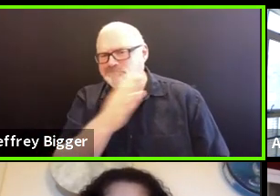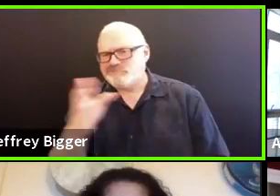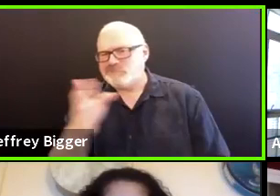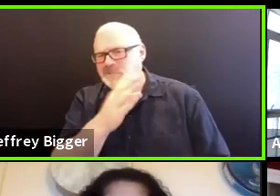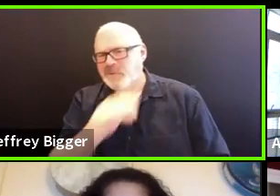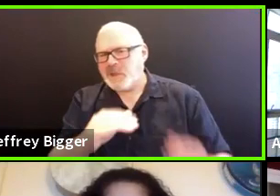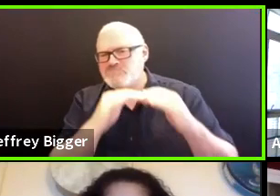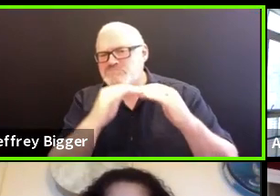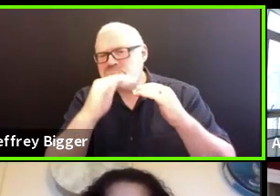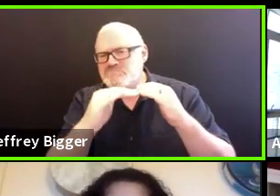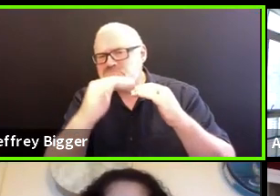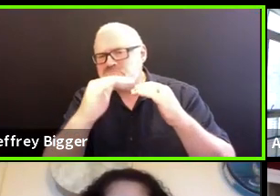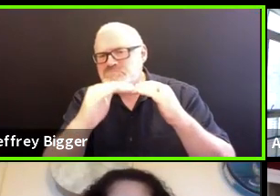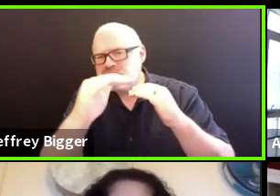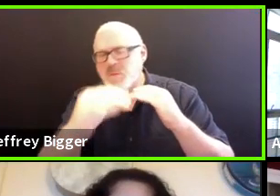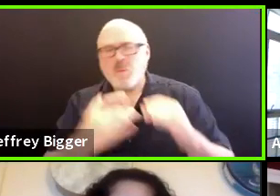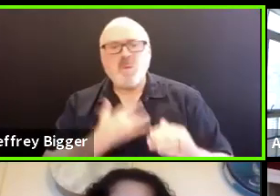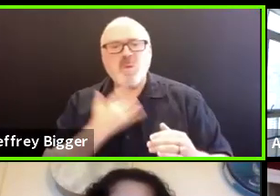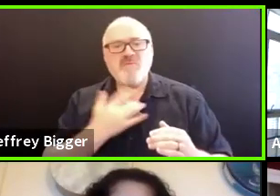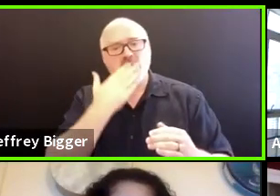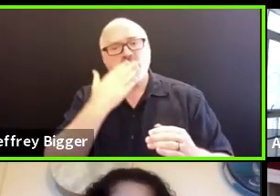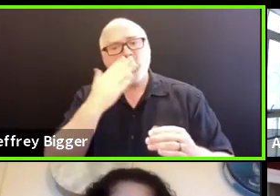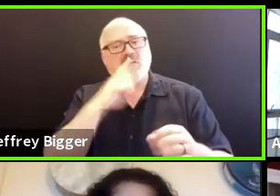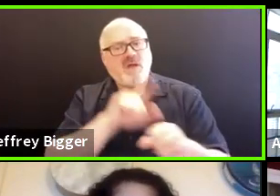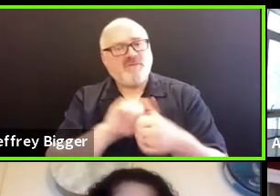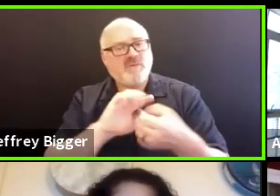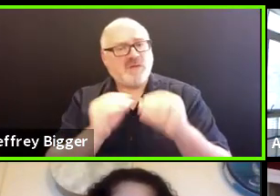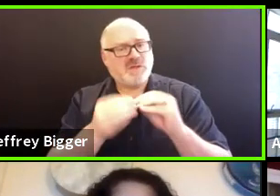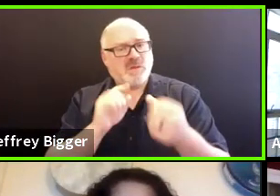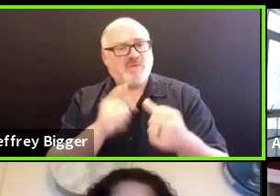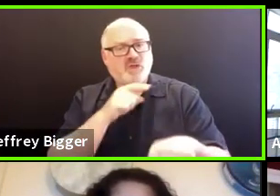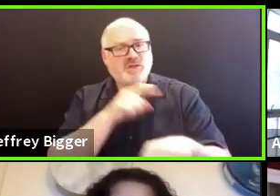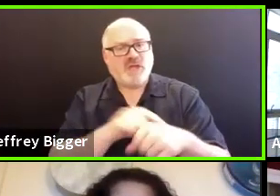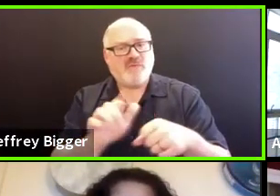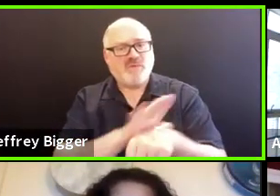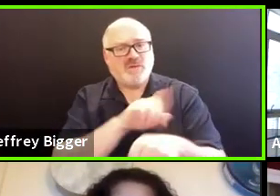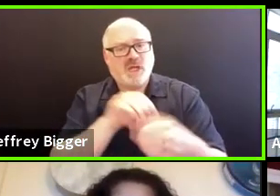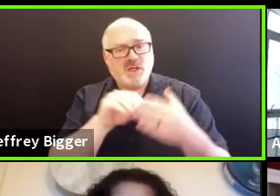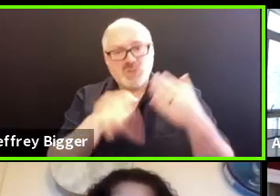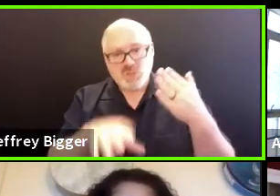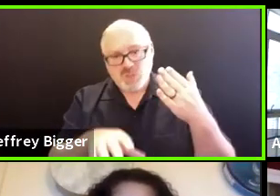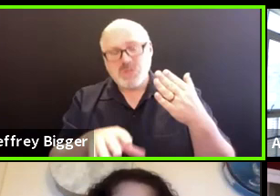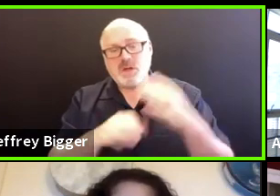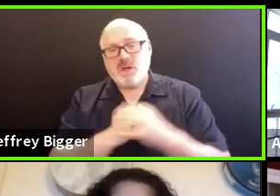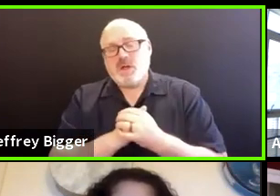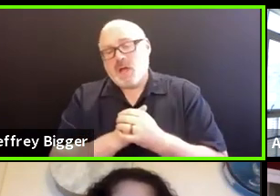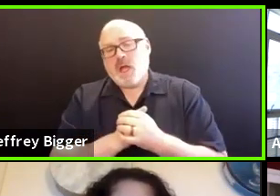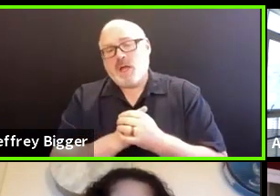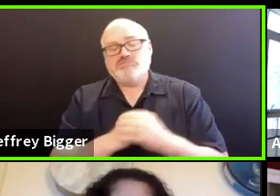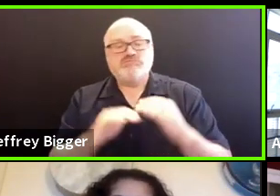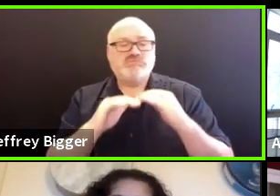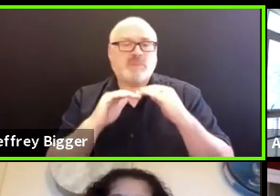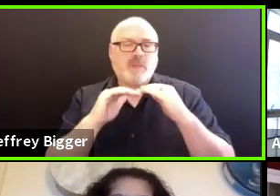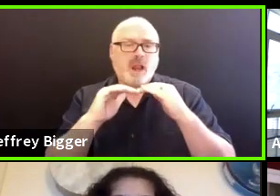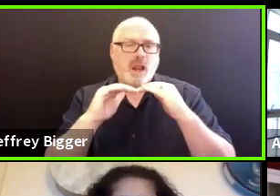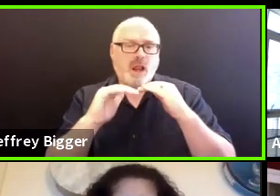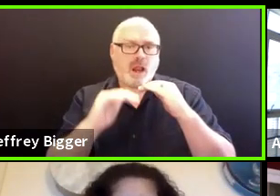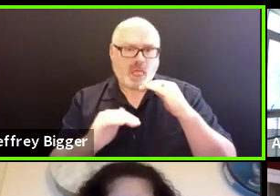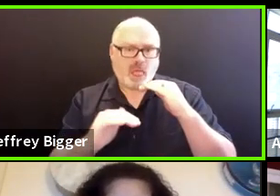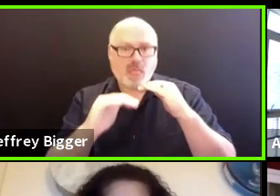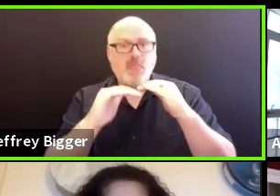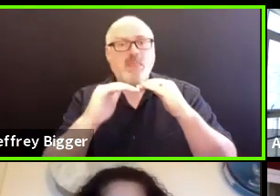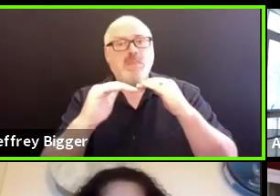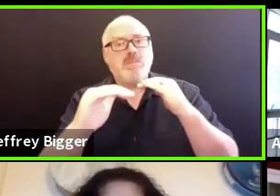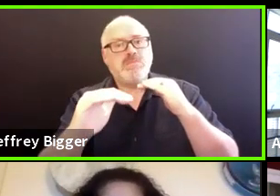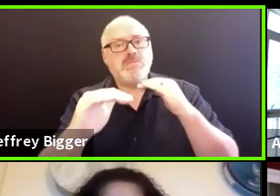feel pretty good that the confirmation numbers for new first-time students are stabilizing. But as